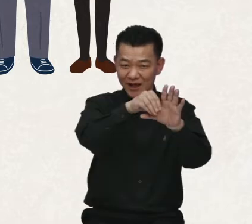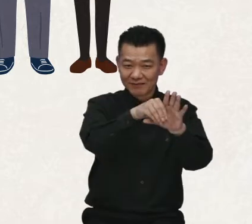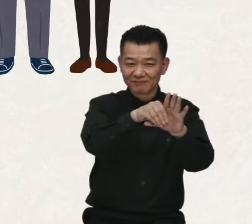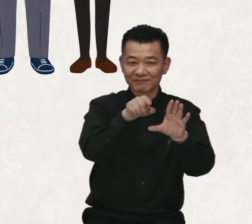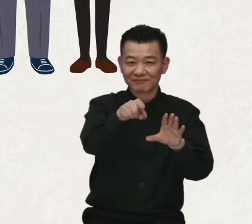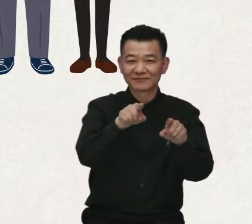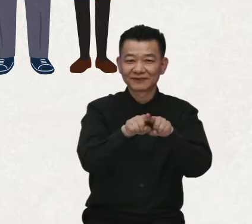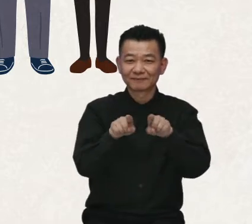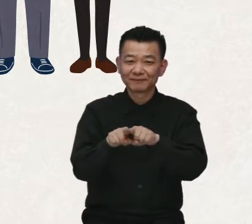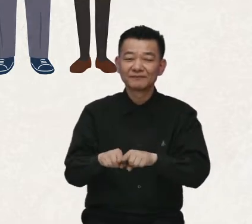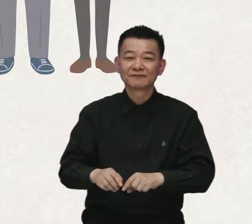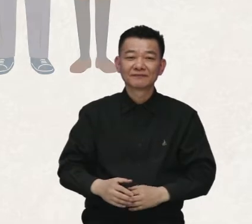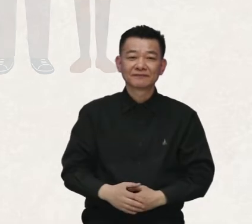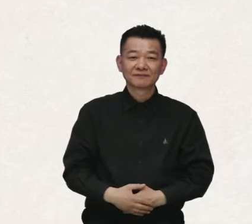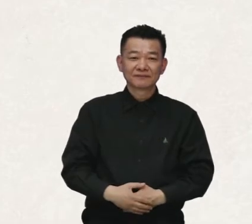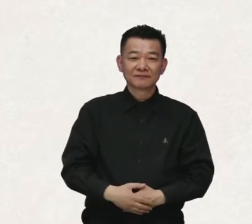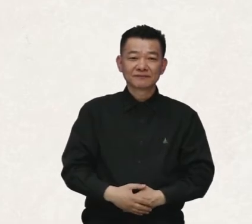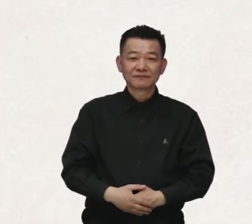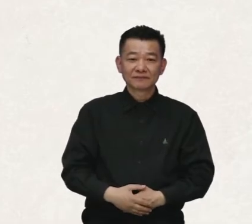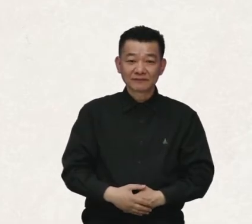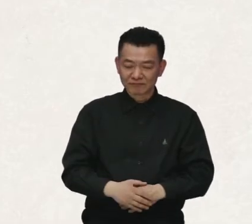with others.